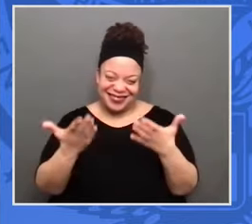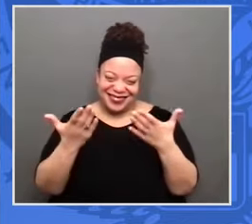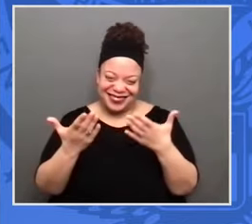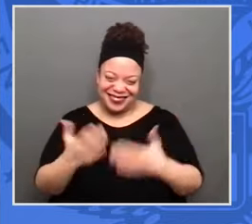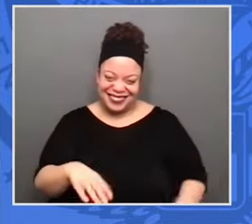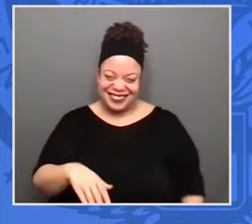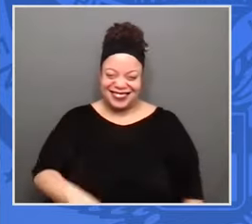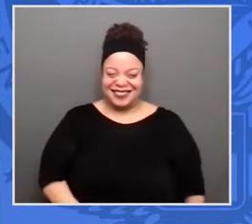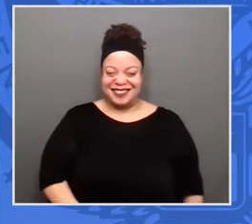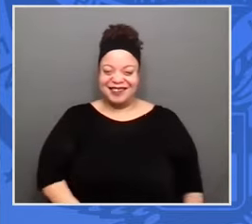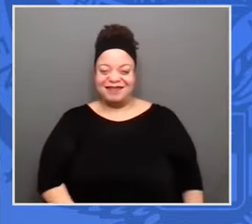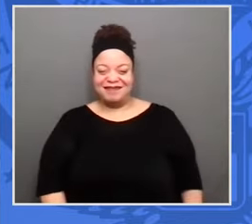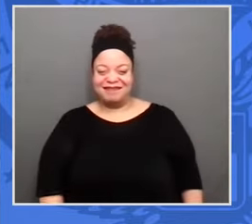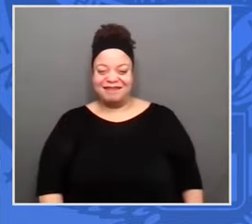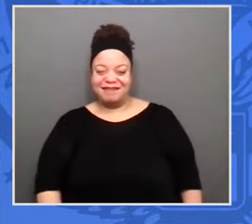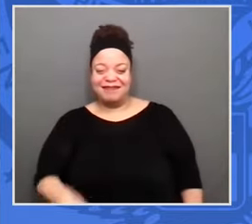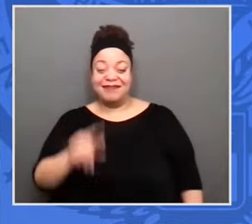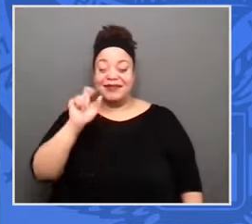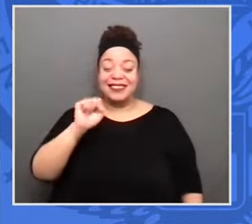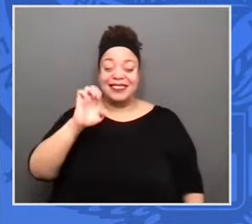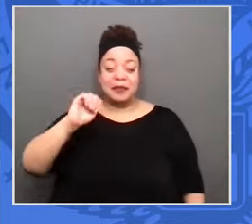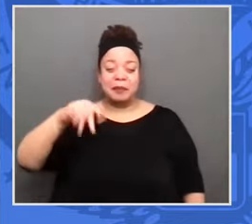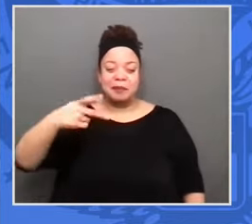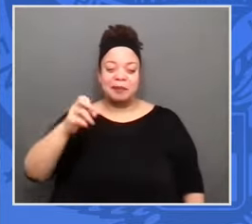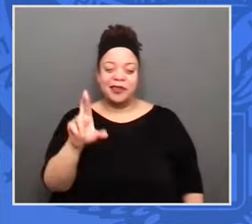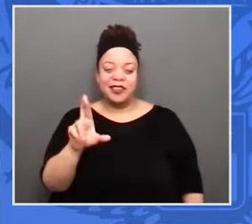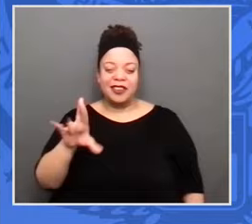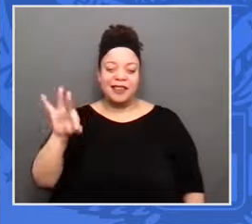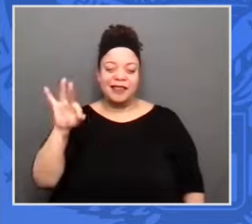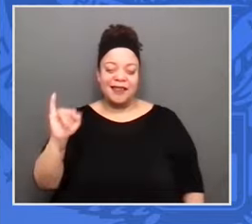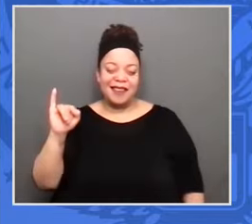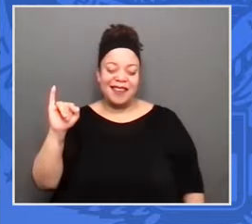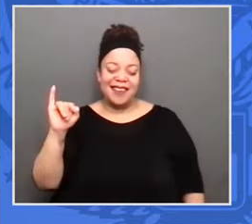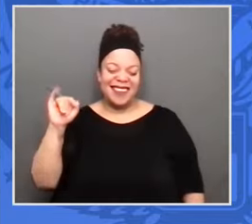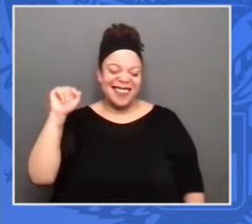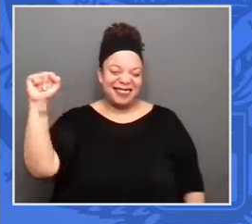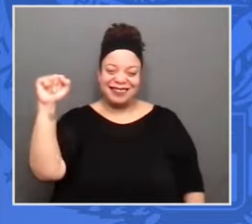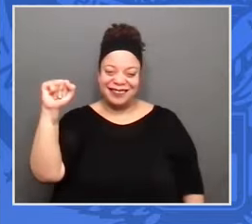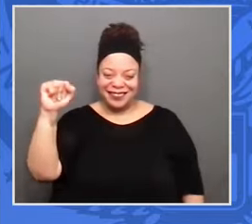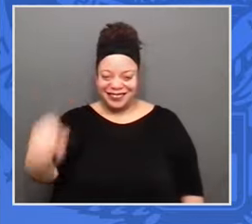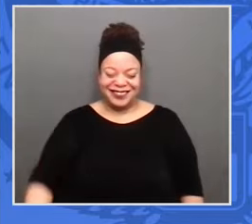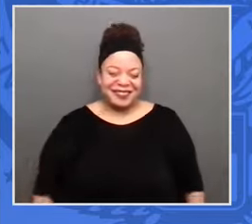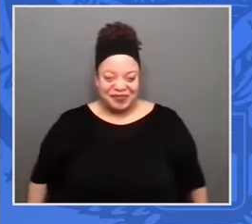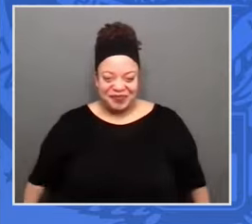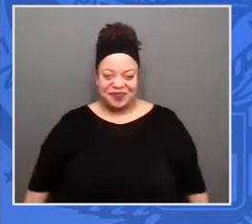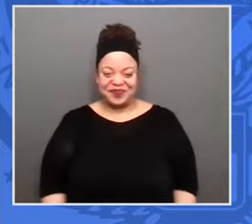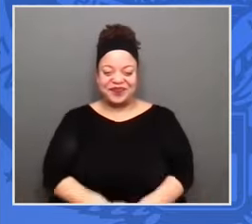performances and tributes to our everyday heroes on Celebrating America.